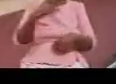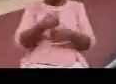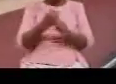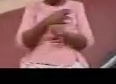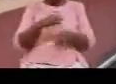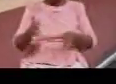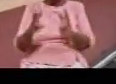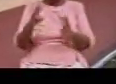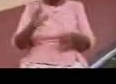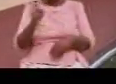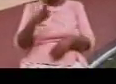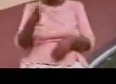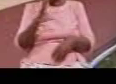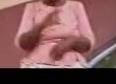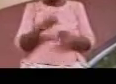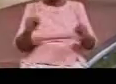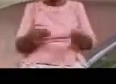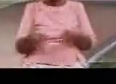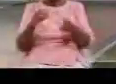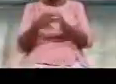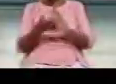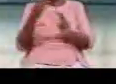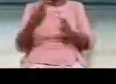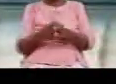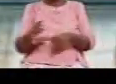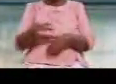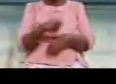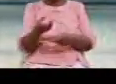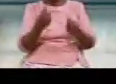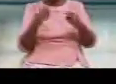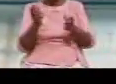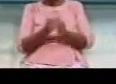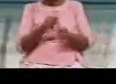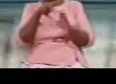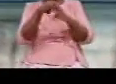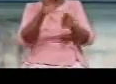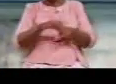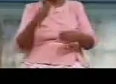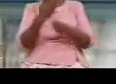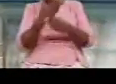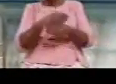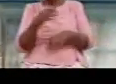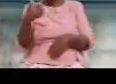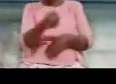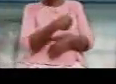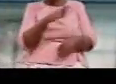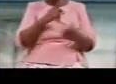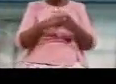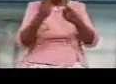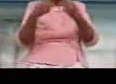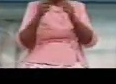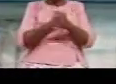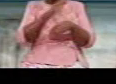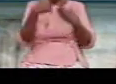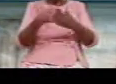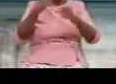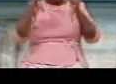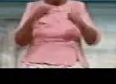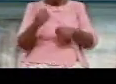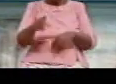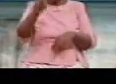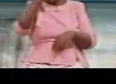way. They're coming with chariots. Don't look at their chariots. They're coming with all the power of Egypt